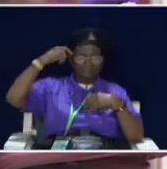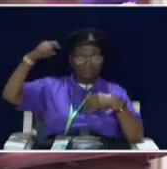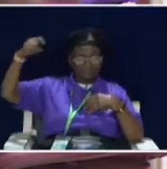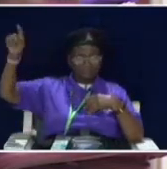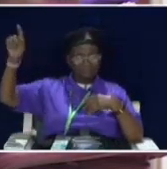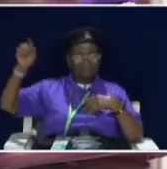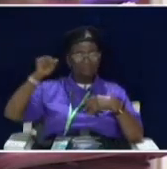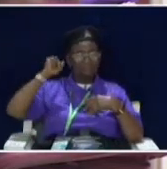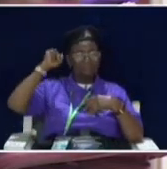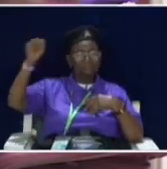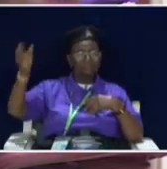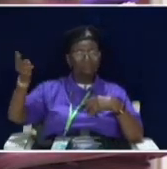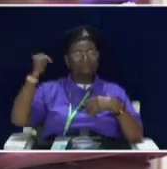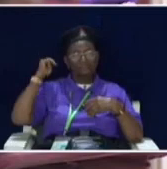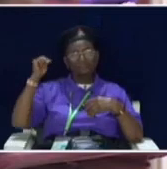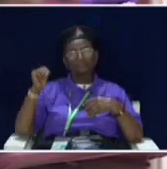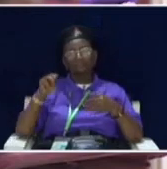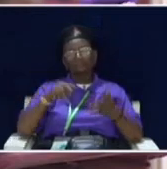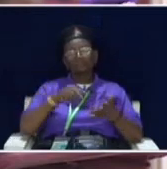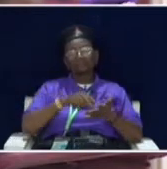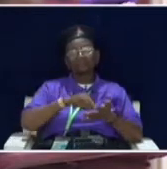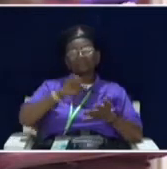was standing naked in the dream.